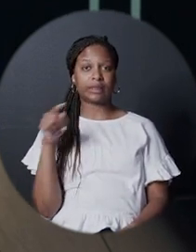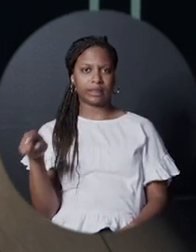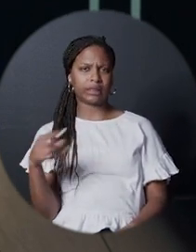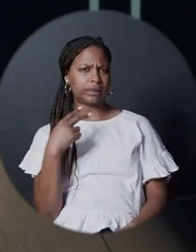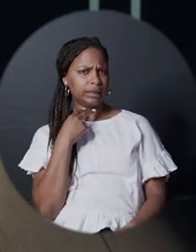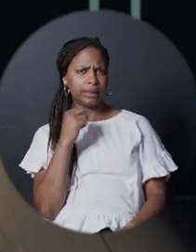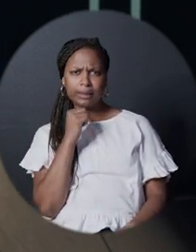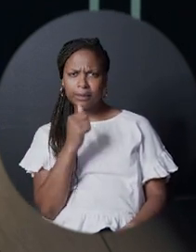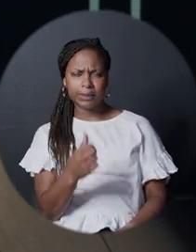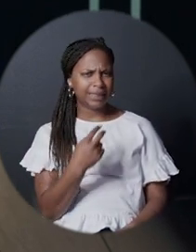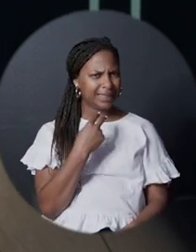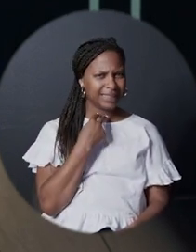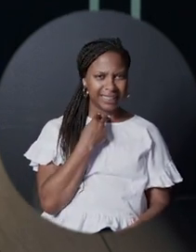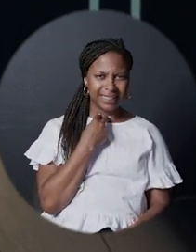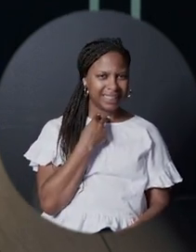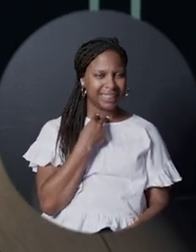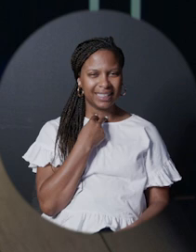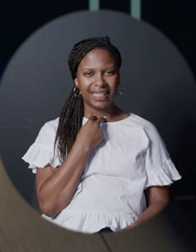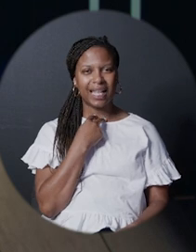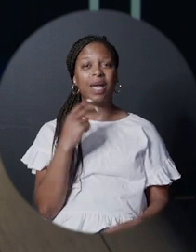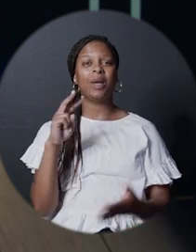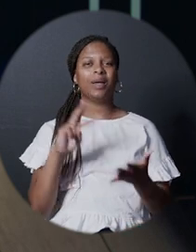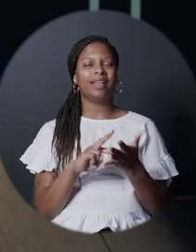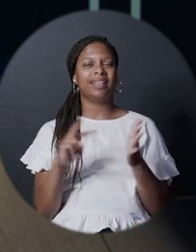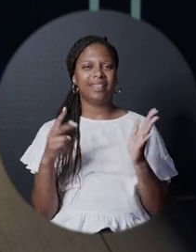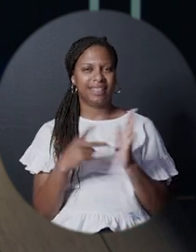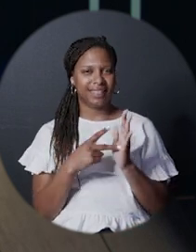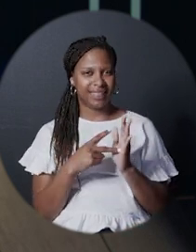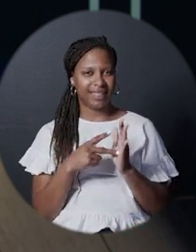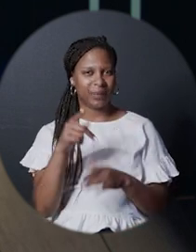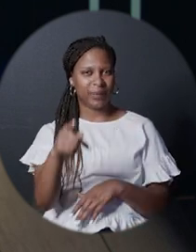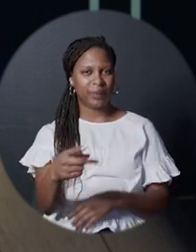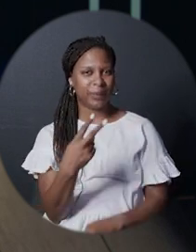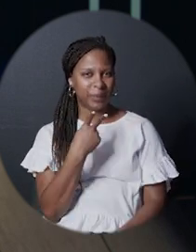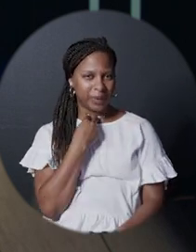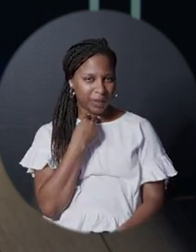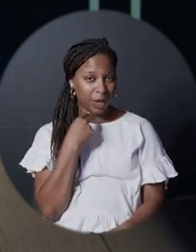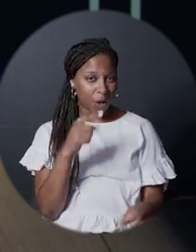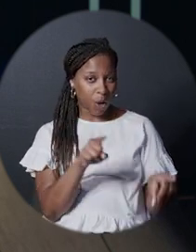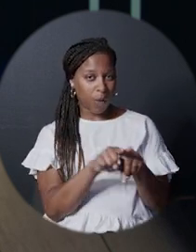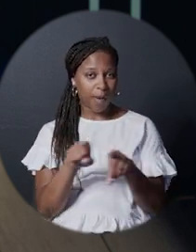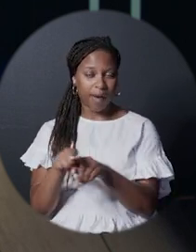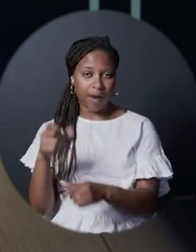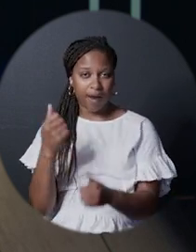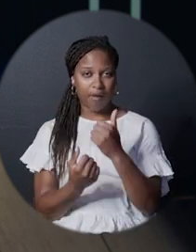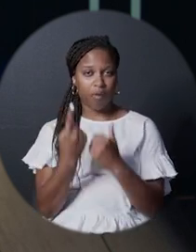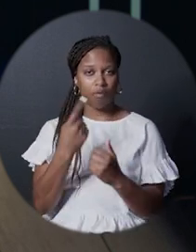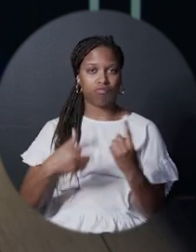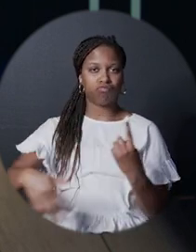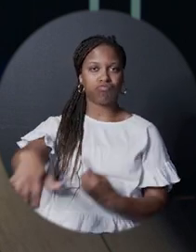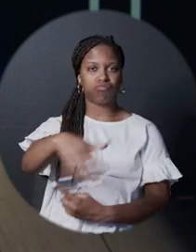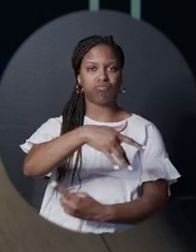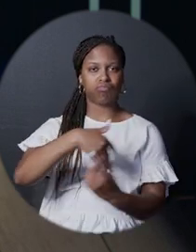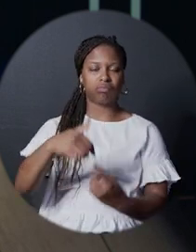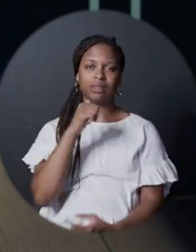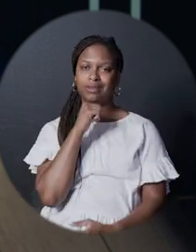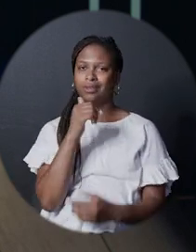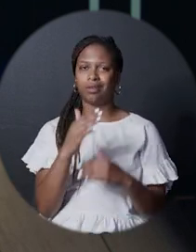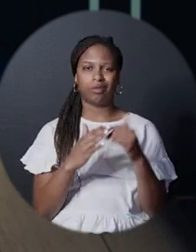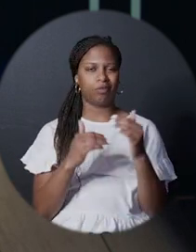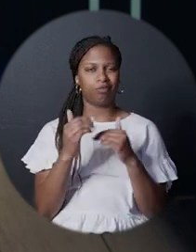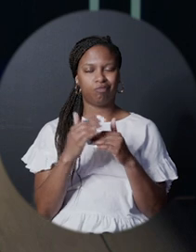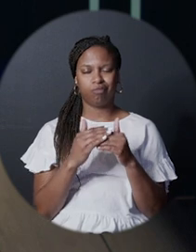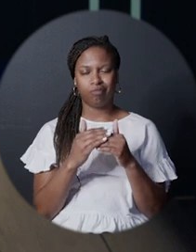stuck. It's stuck. I'm not even stuck. Which means that when you're stuck, you can also make everybody else around